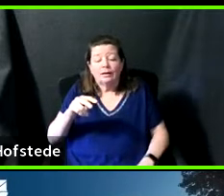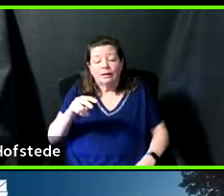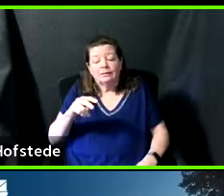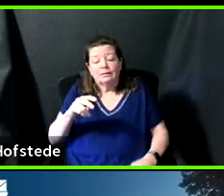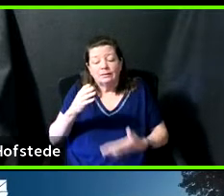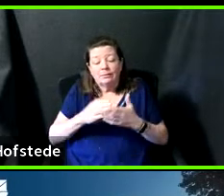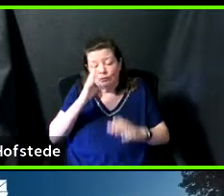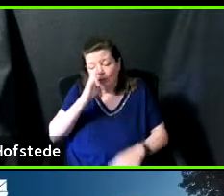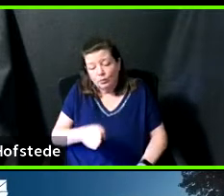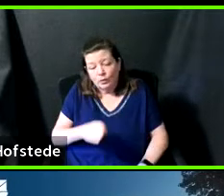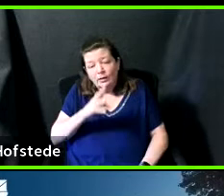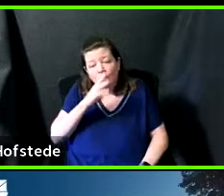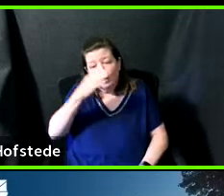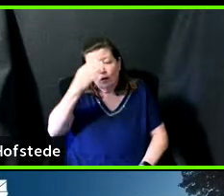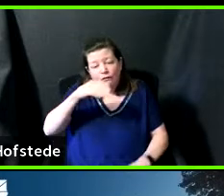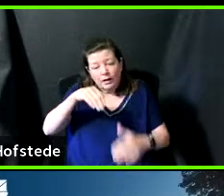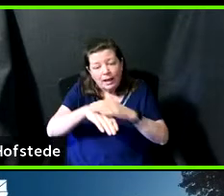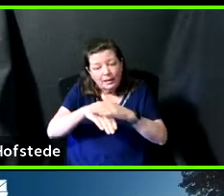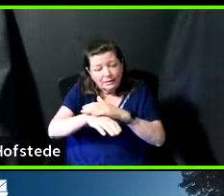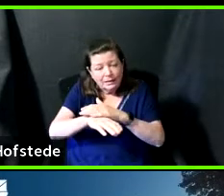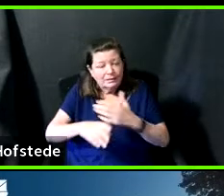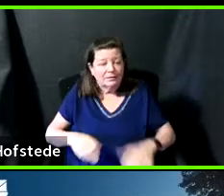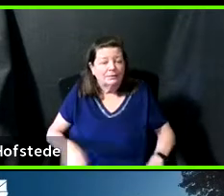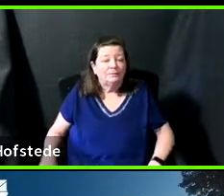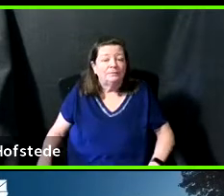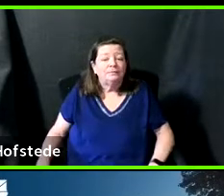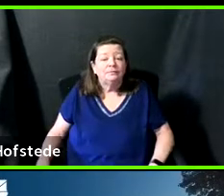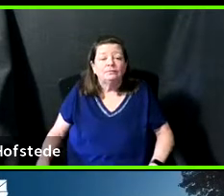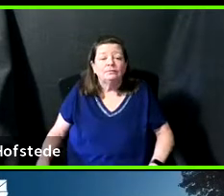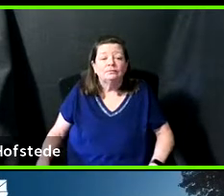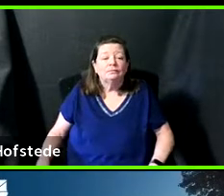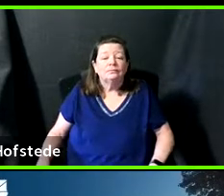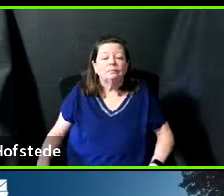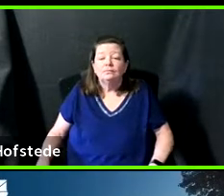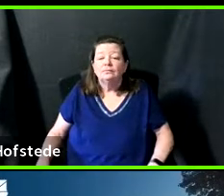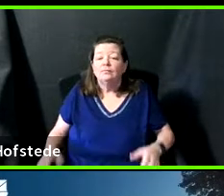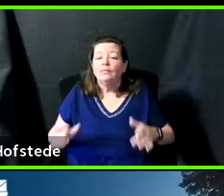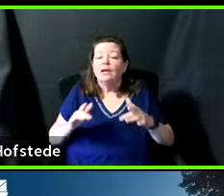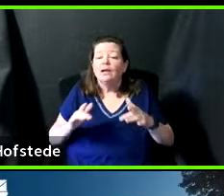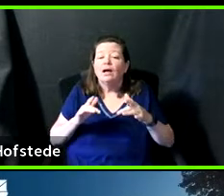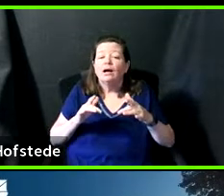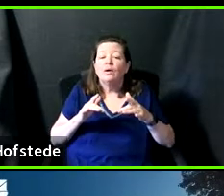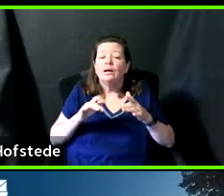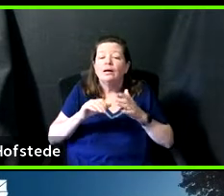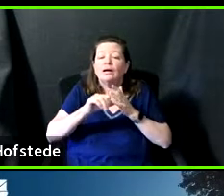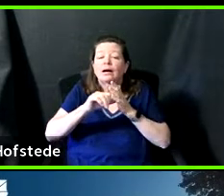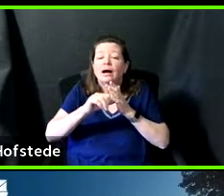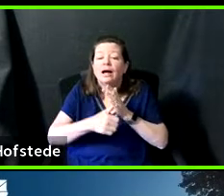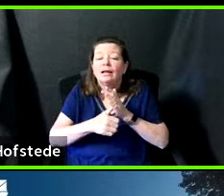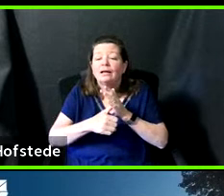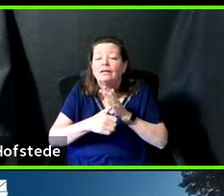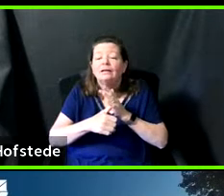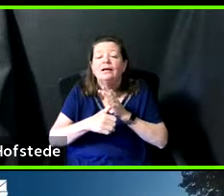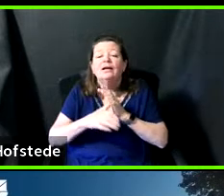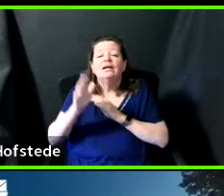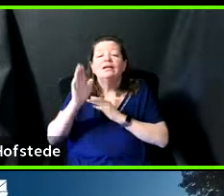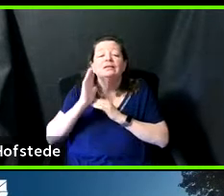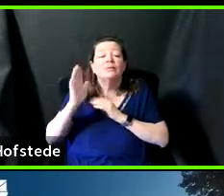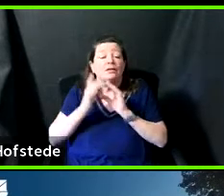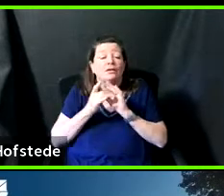question. Awesome. So I'll just highlight this. I wasn't going to tell this part of the earlier story I mentioned, but